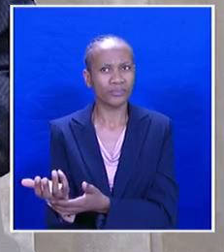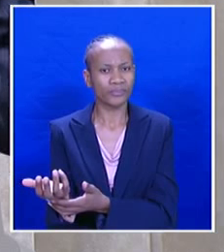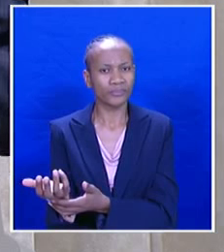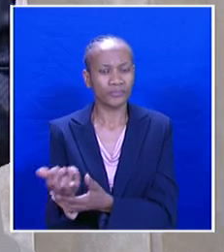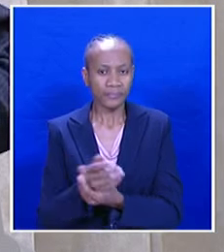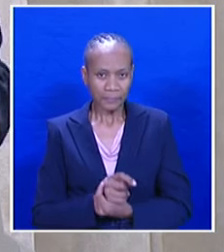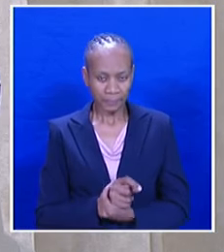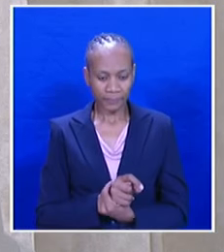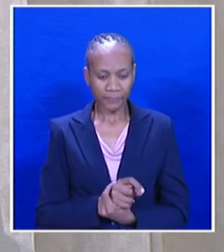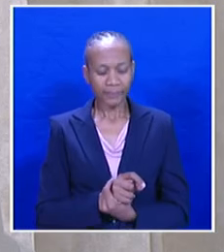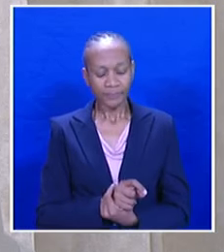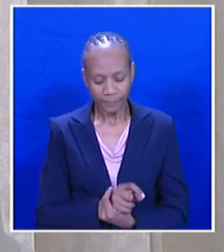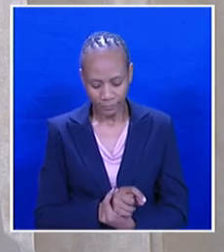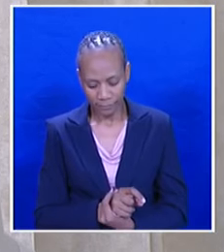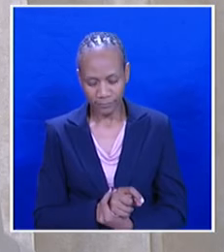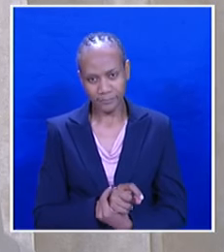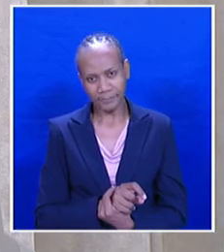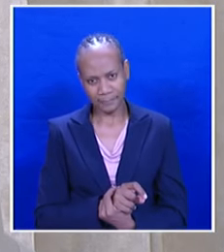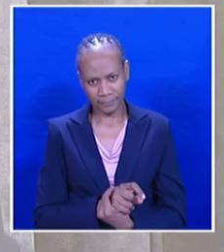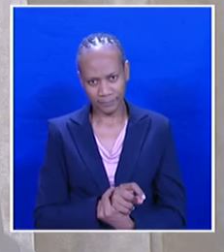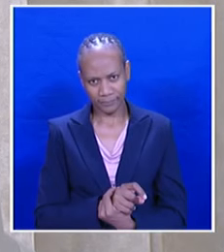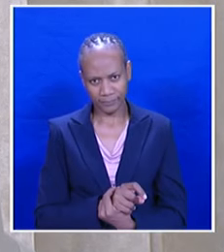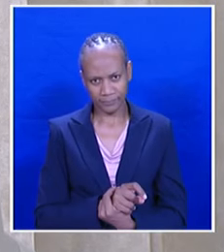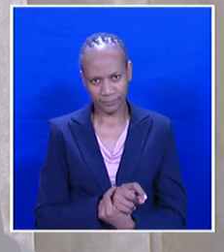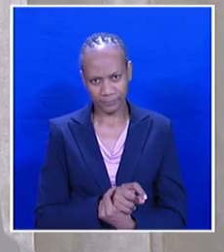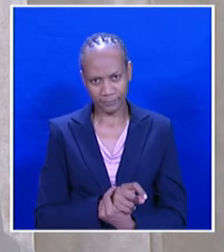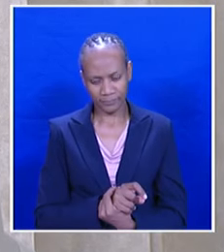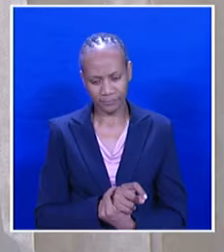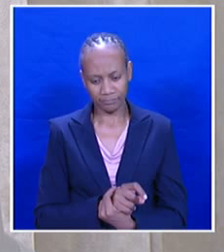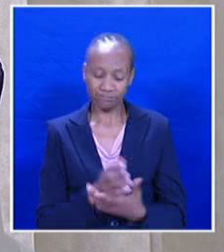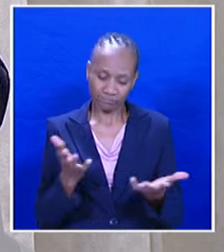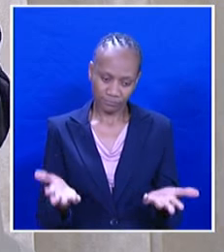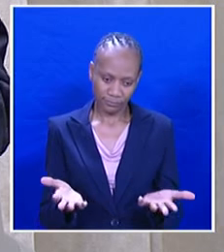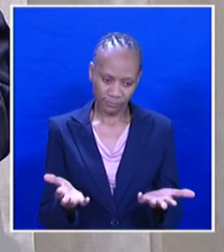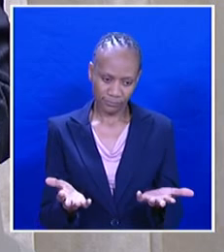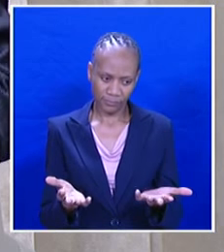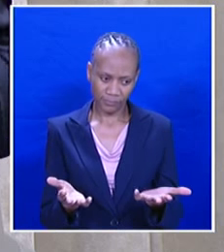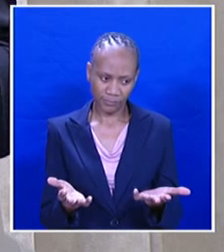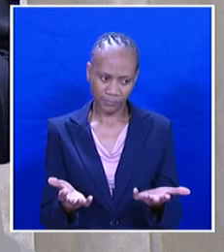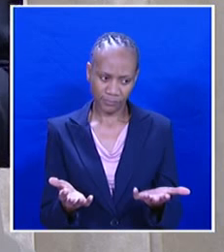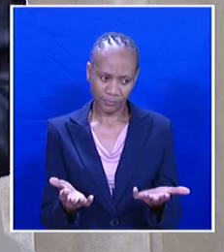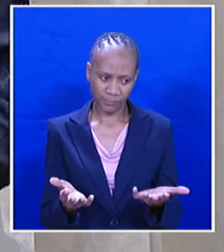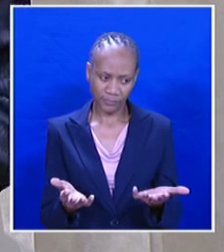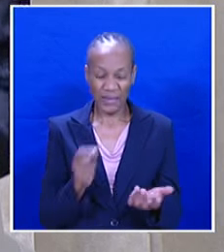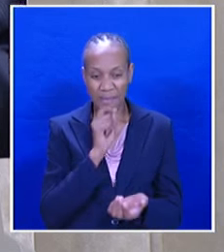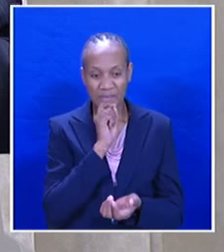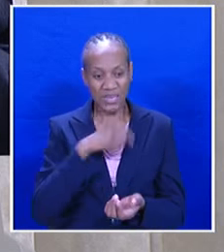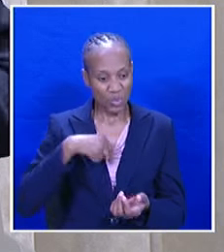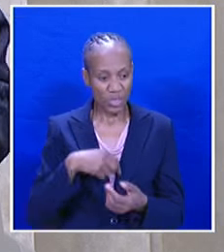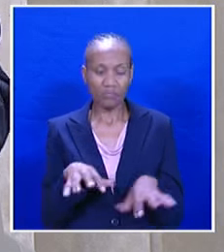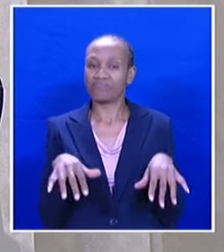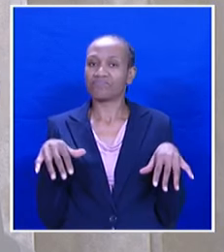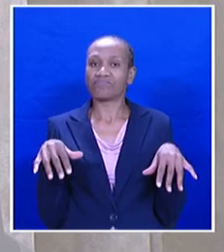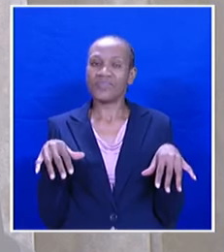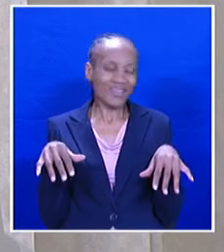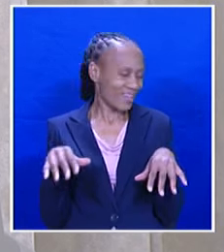regard to electricity provision. So it's not like we are doing nothing. We are working